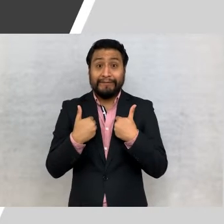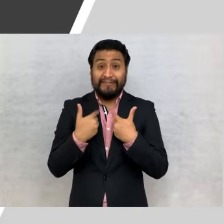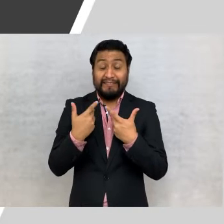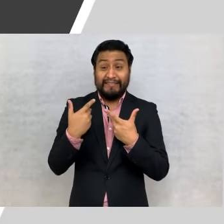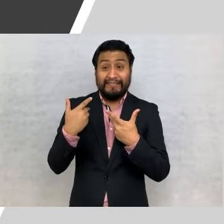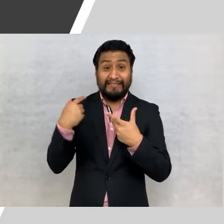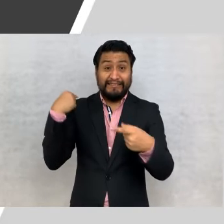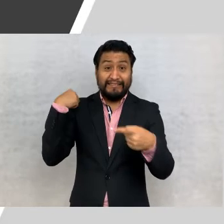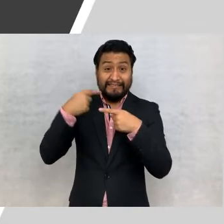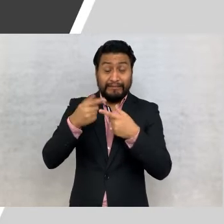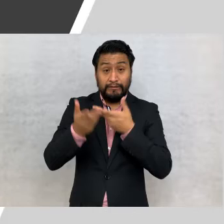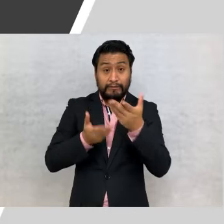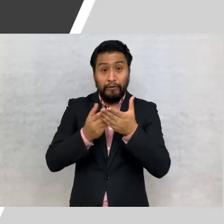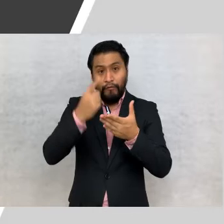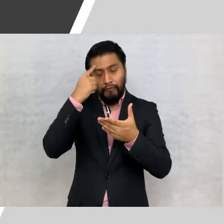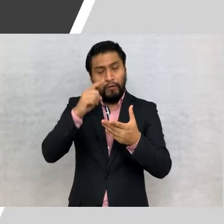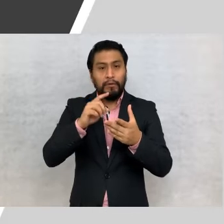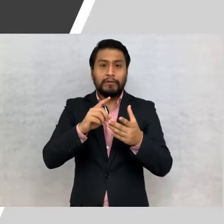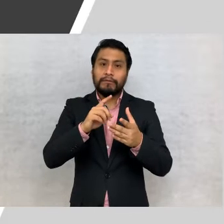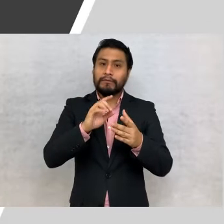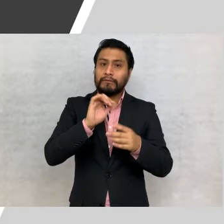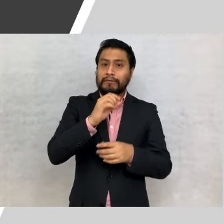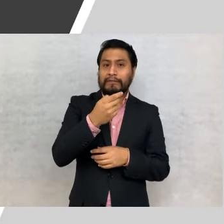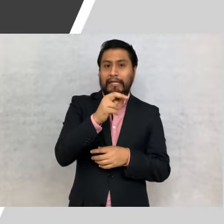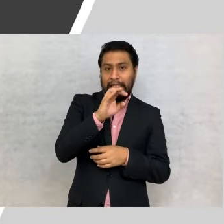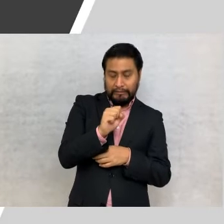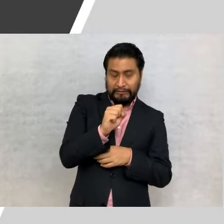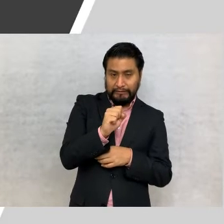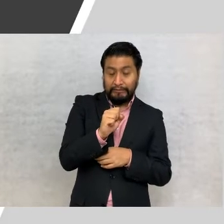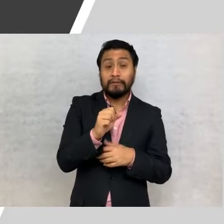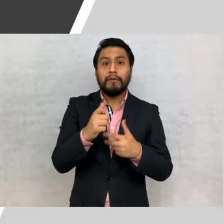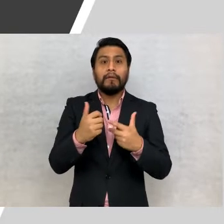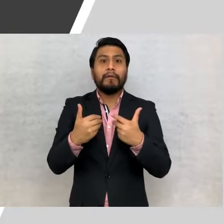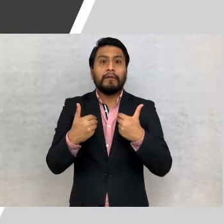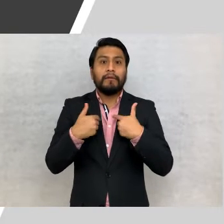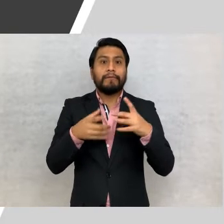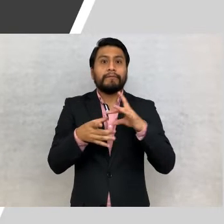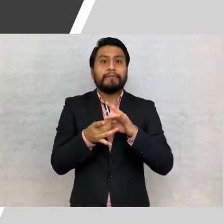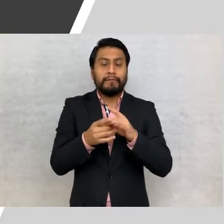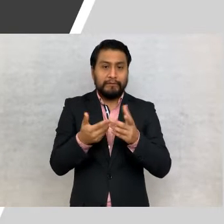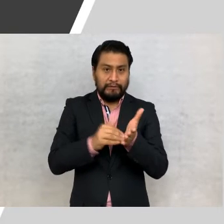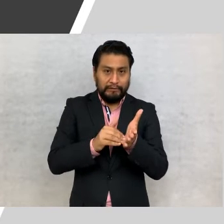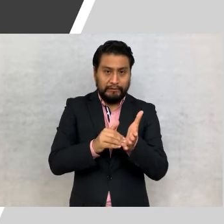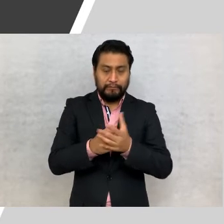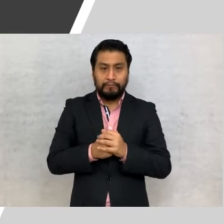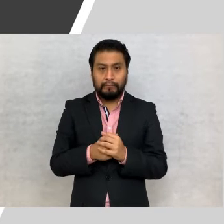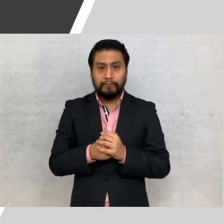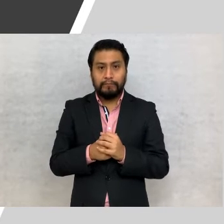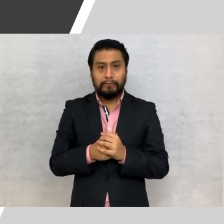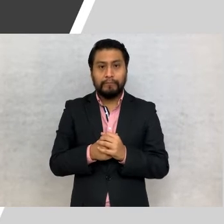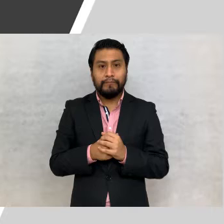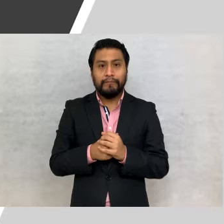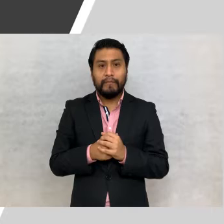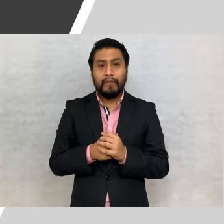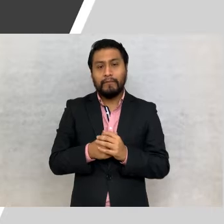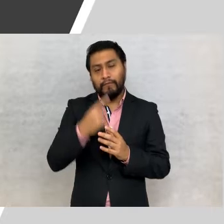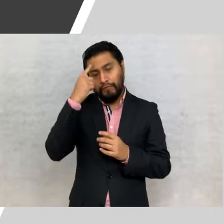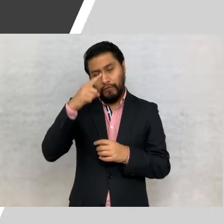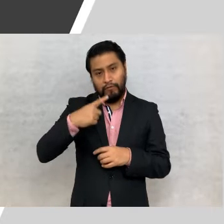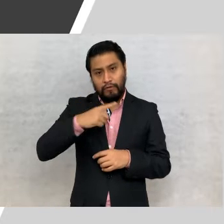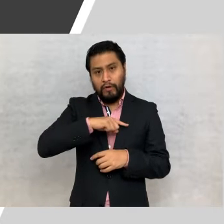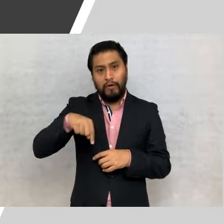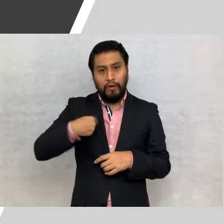massive sterilization of dysgenic beings, obviously in quotes again, in our country,